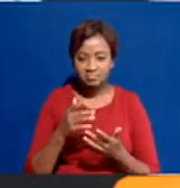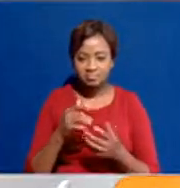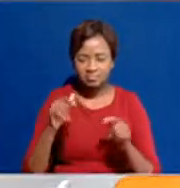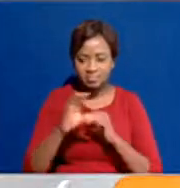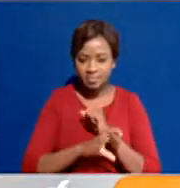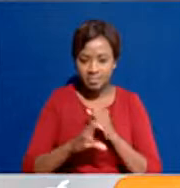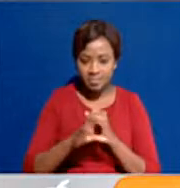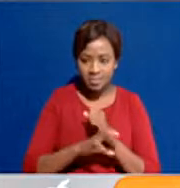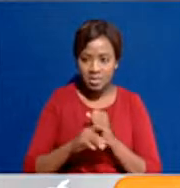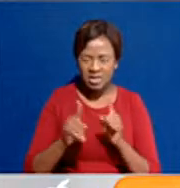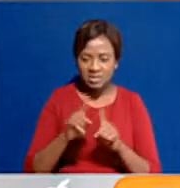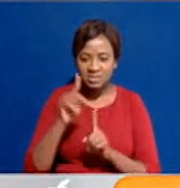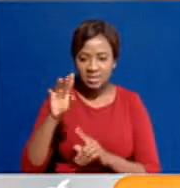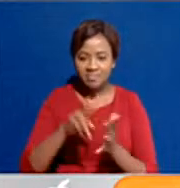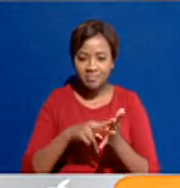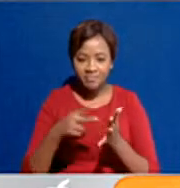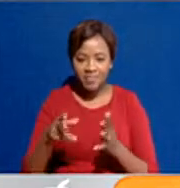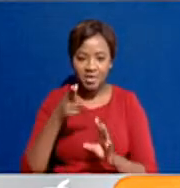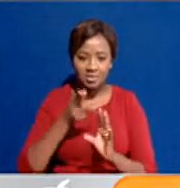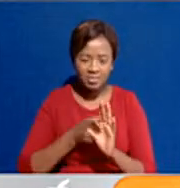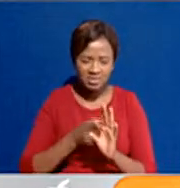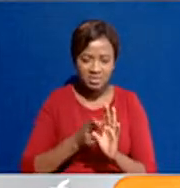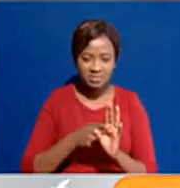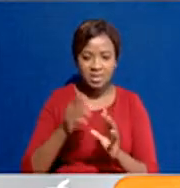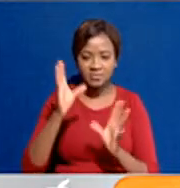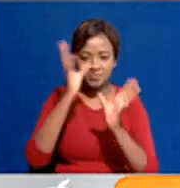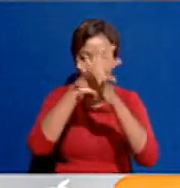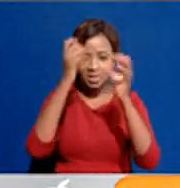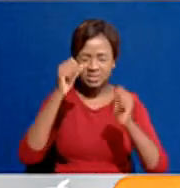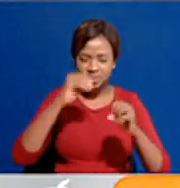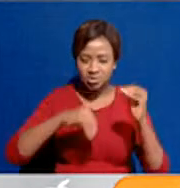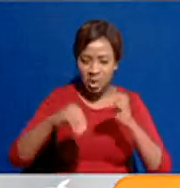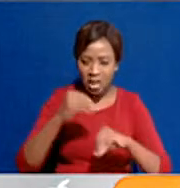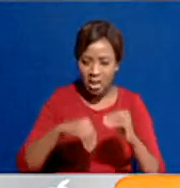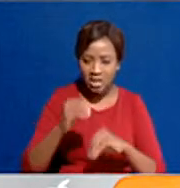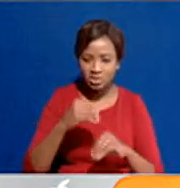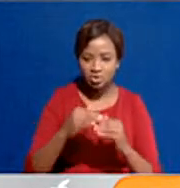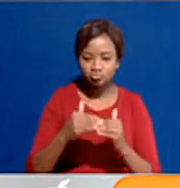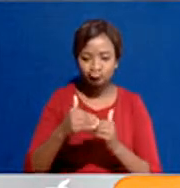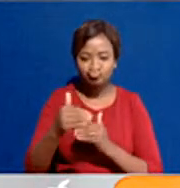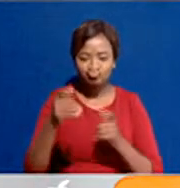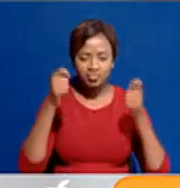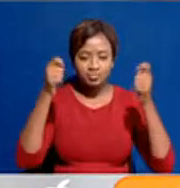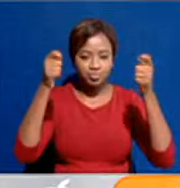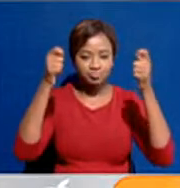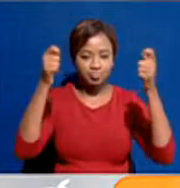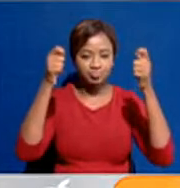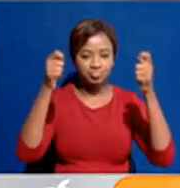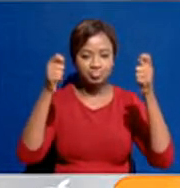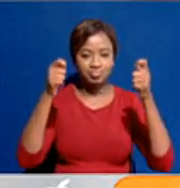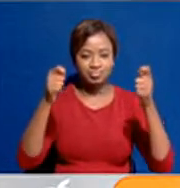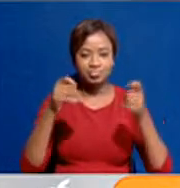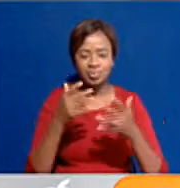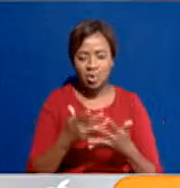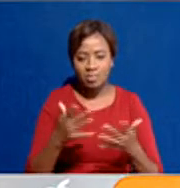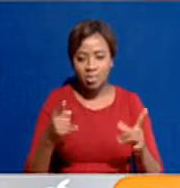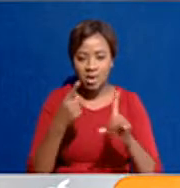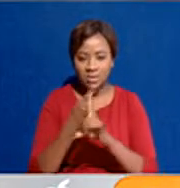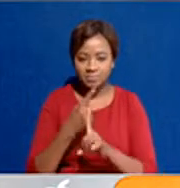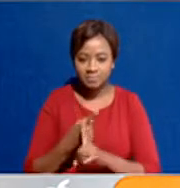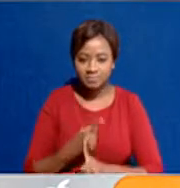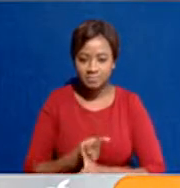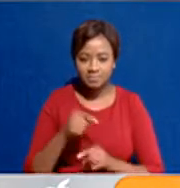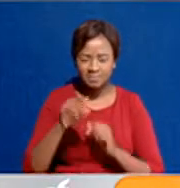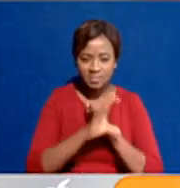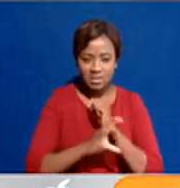participate in the that second presidential election, leading the boycott of products and you know, in the